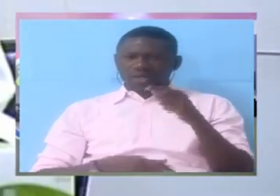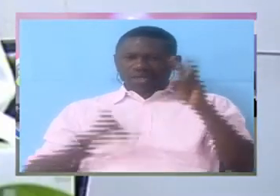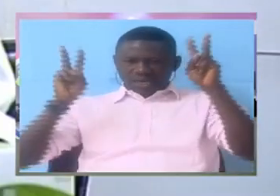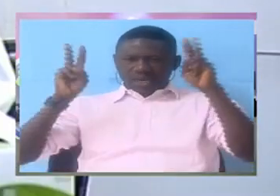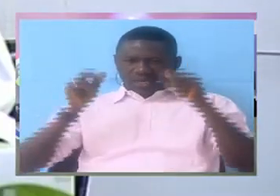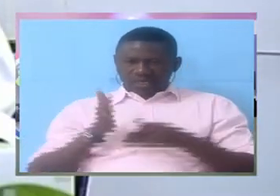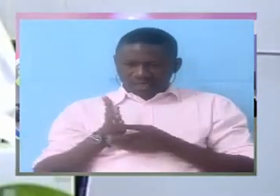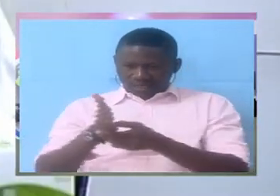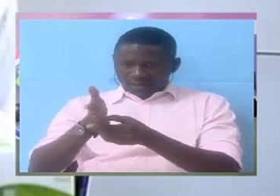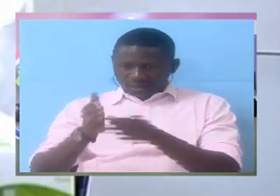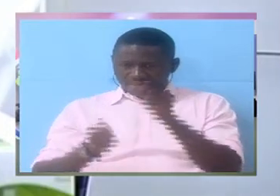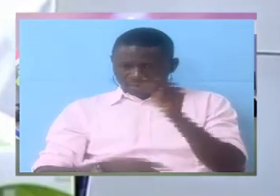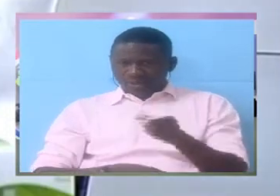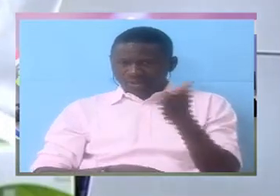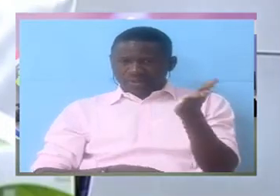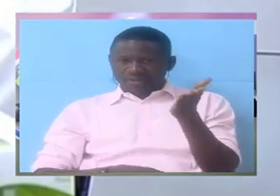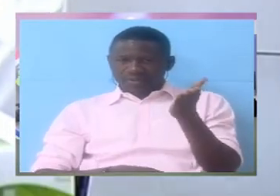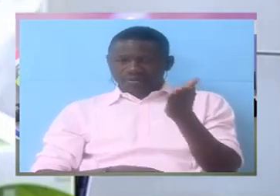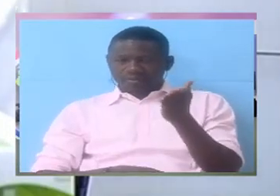diba. Fatalam.